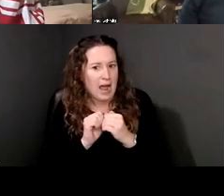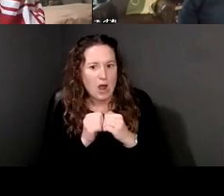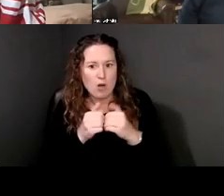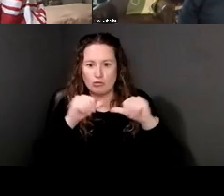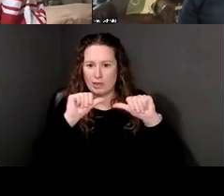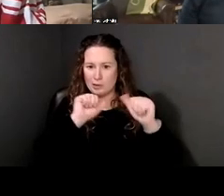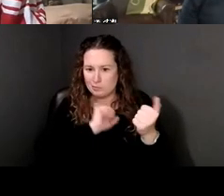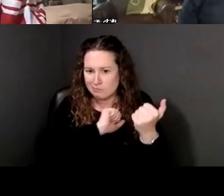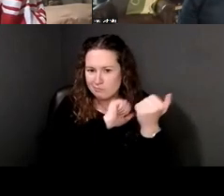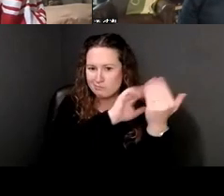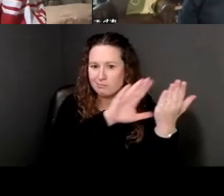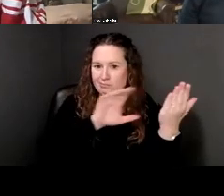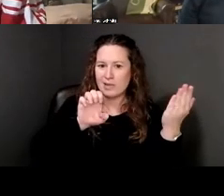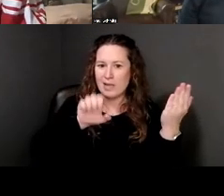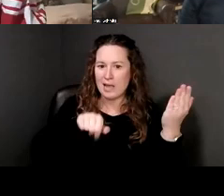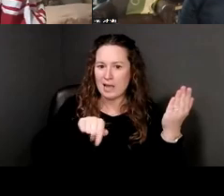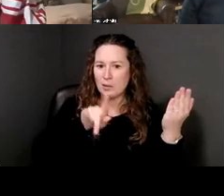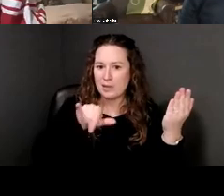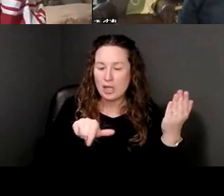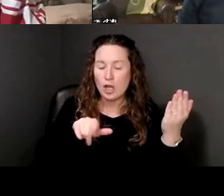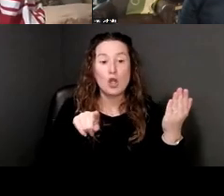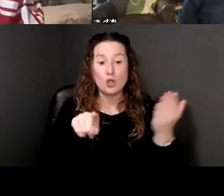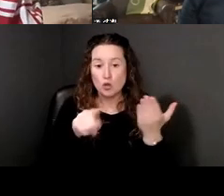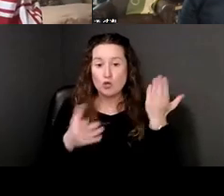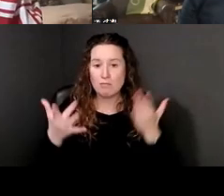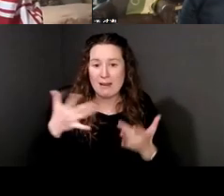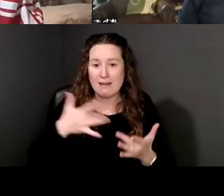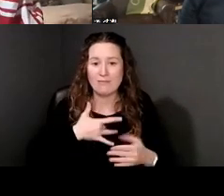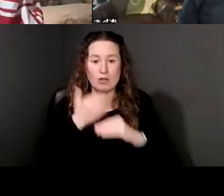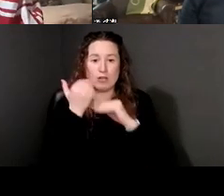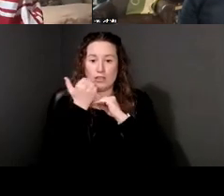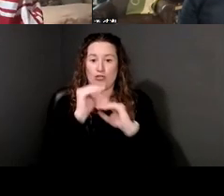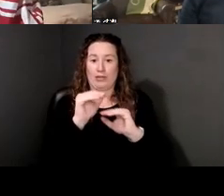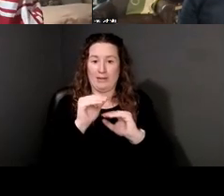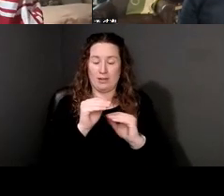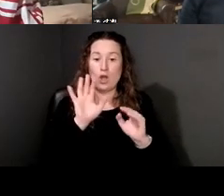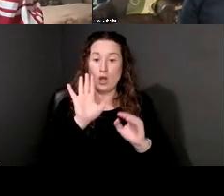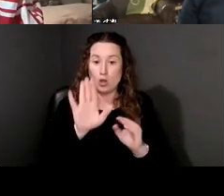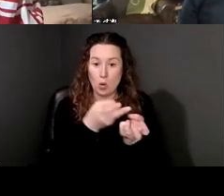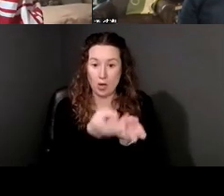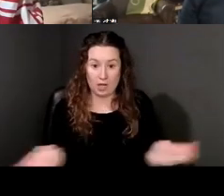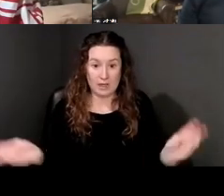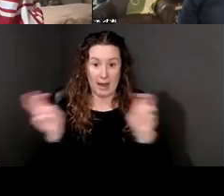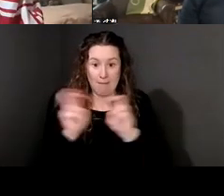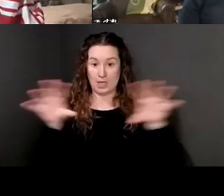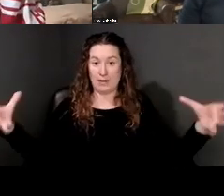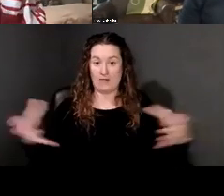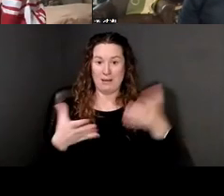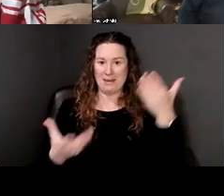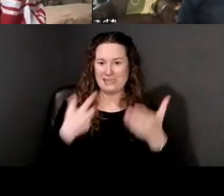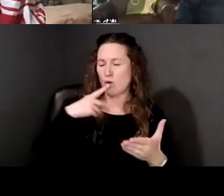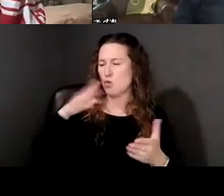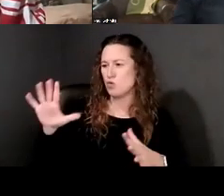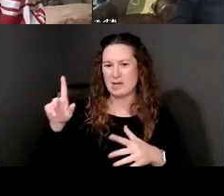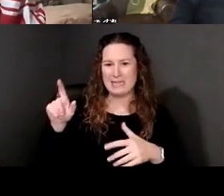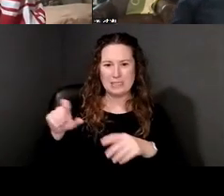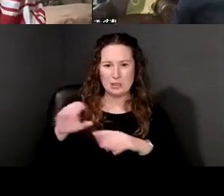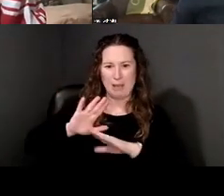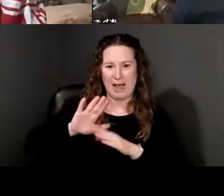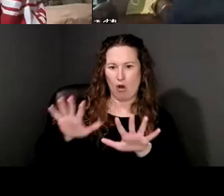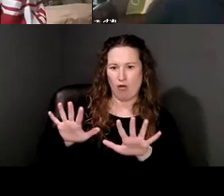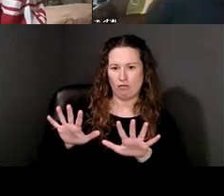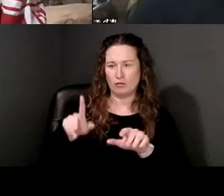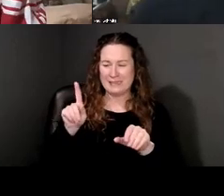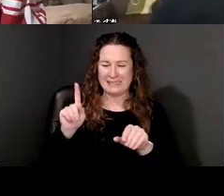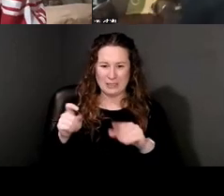work, you may get constrained. As I was saying, the collaborative may say, no, we need to back off, hold up a little bit, not